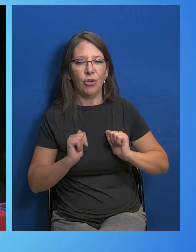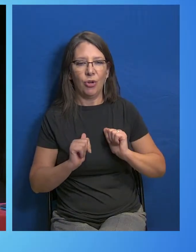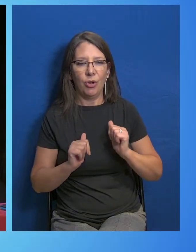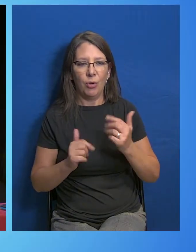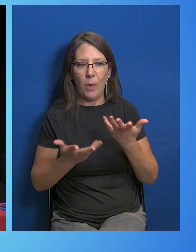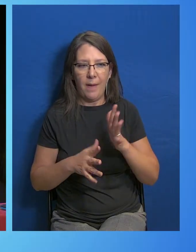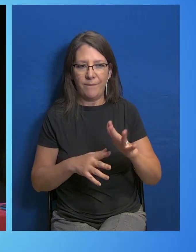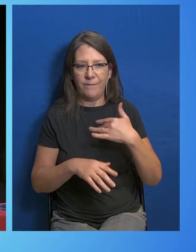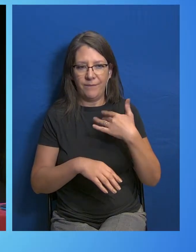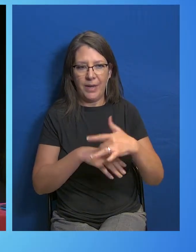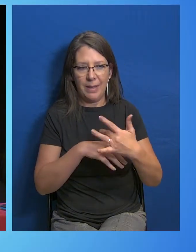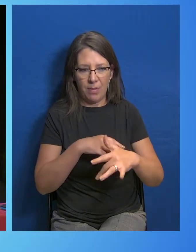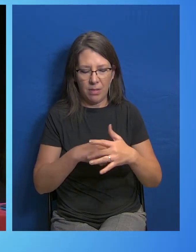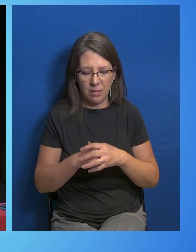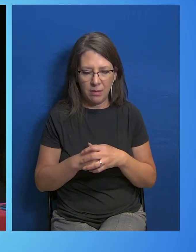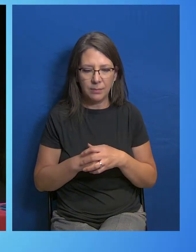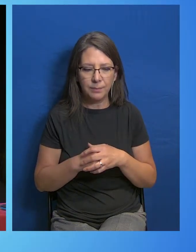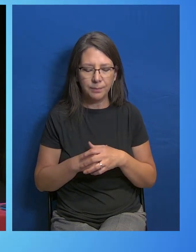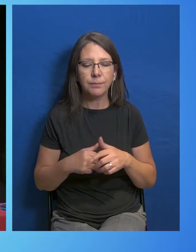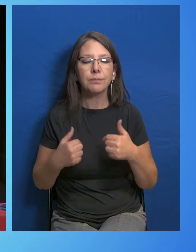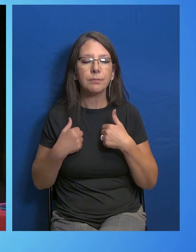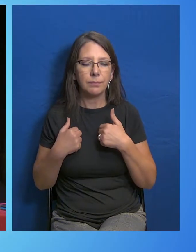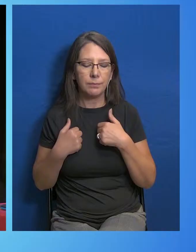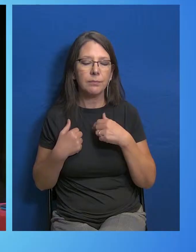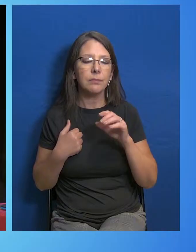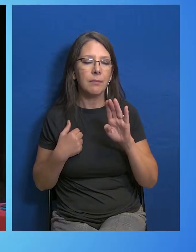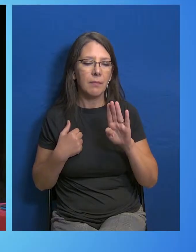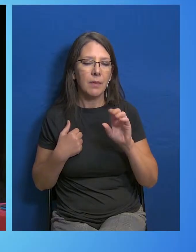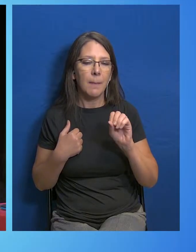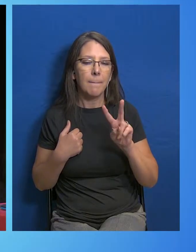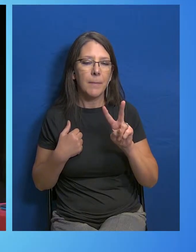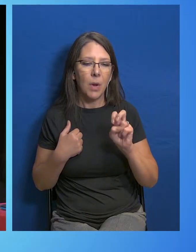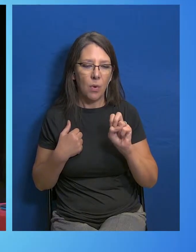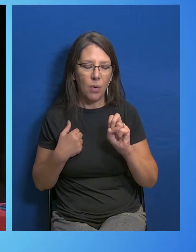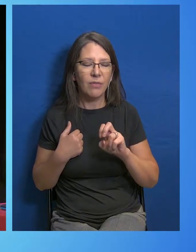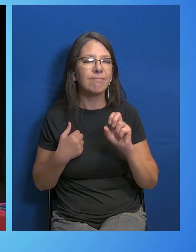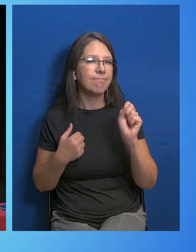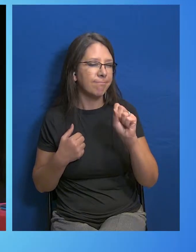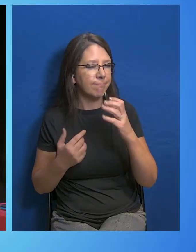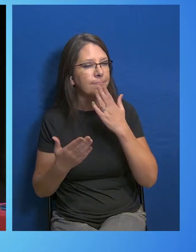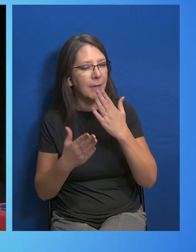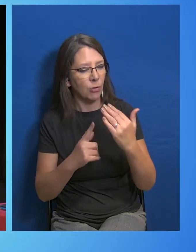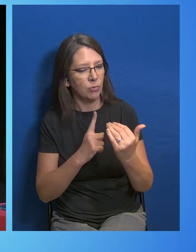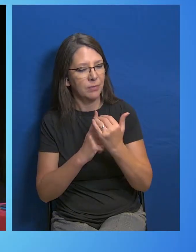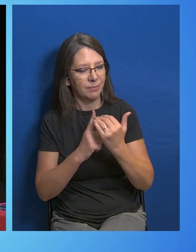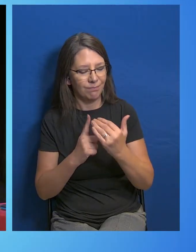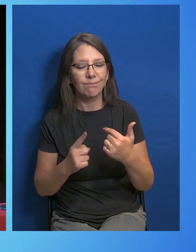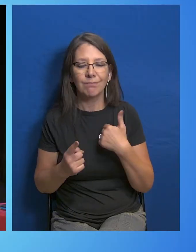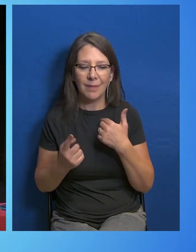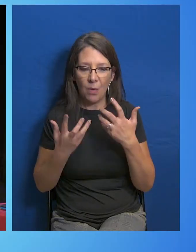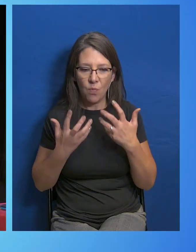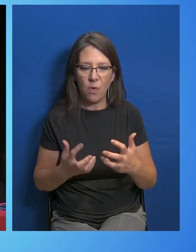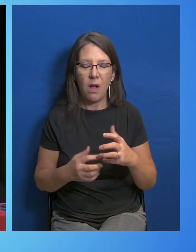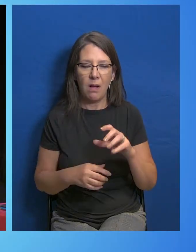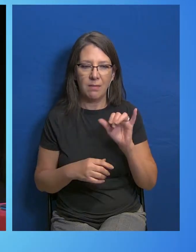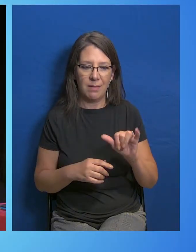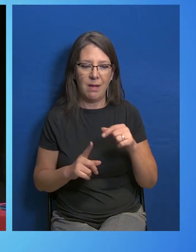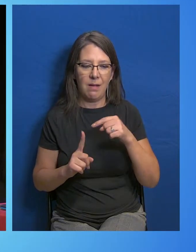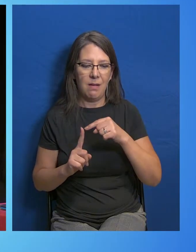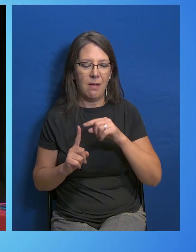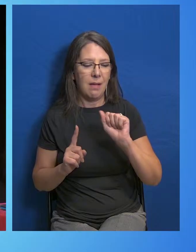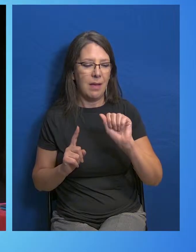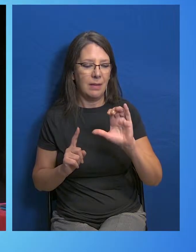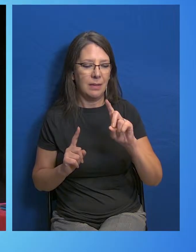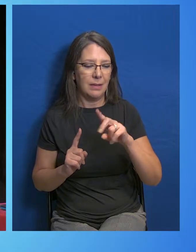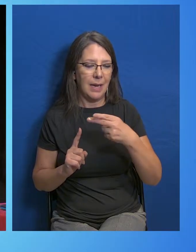Superintendent Reichman. I definitely would like to be able to have our ACDHH deaf representative able